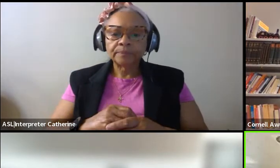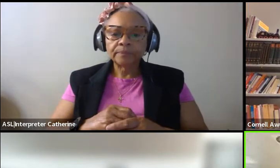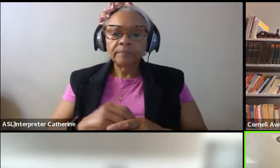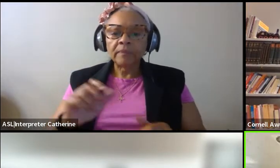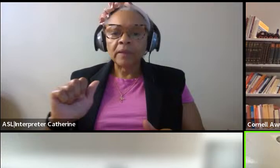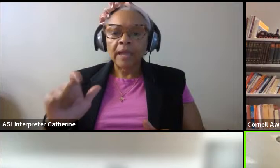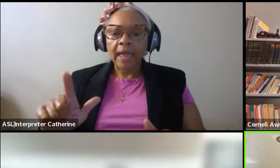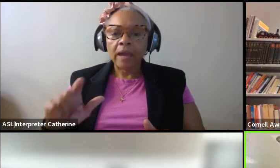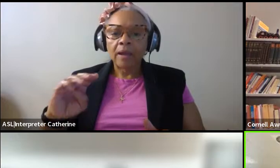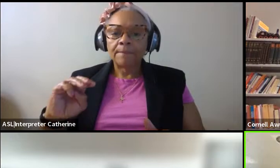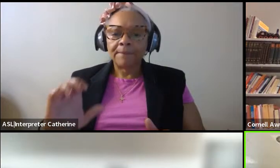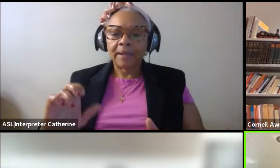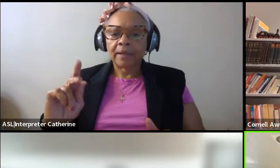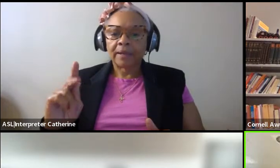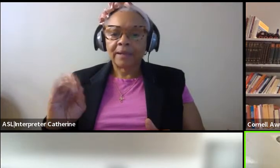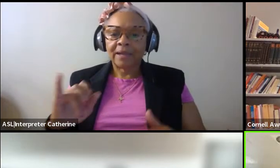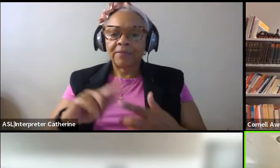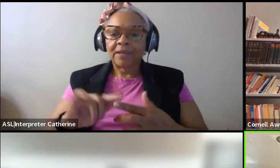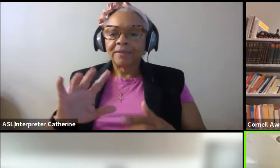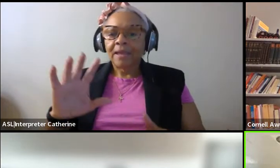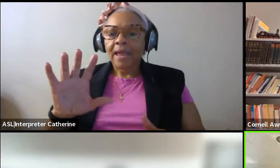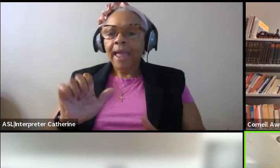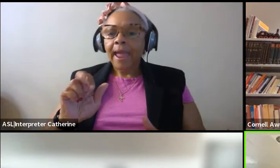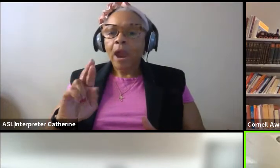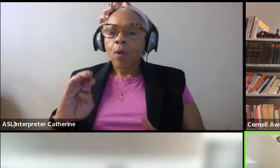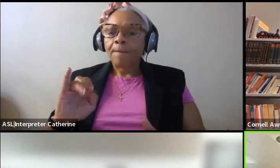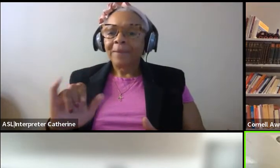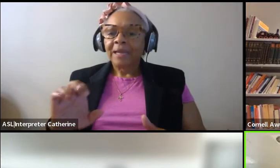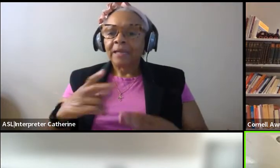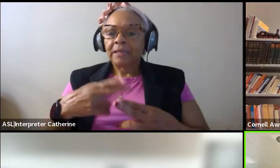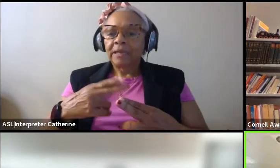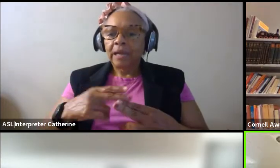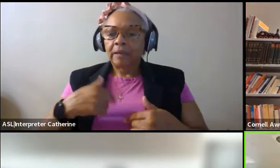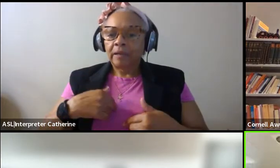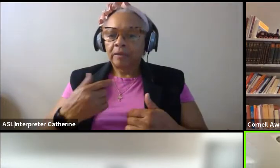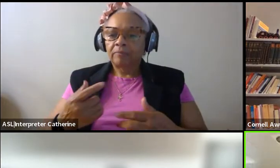name. I am originally from Sudan.